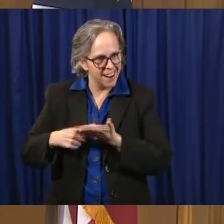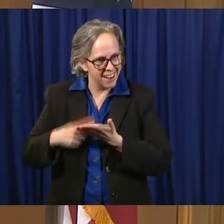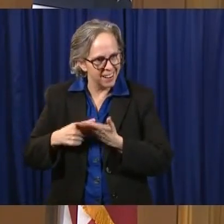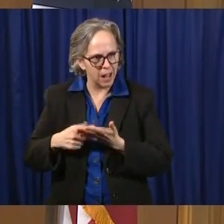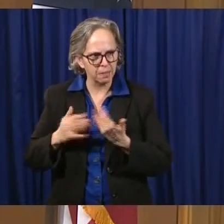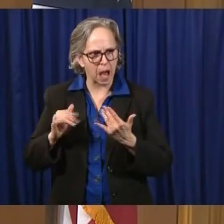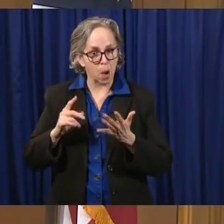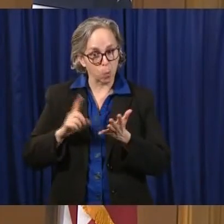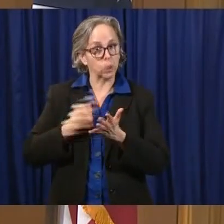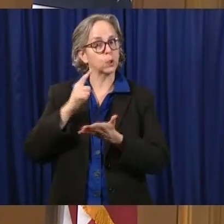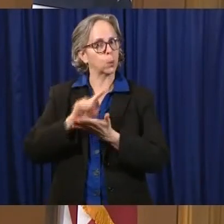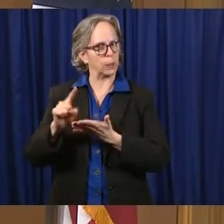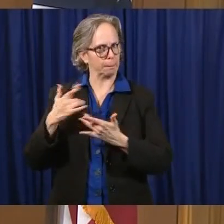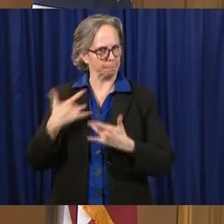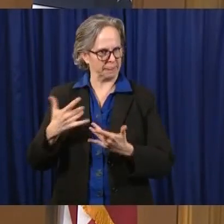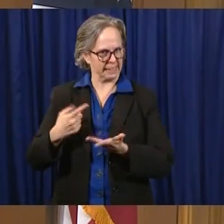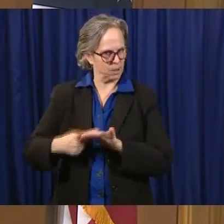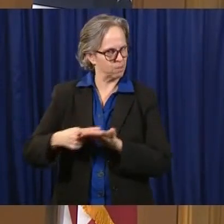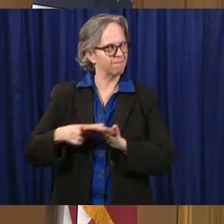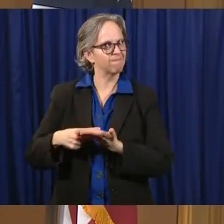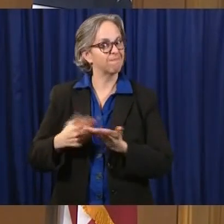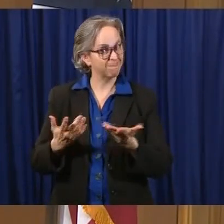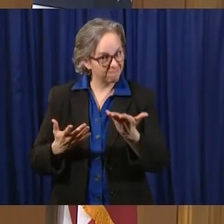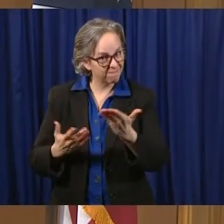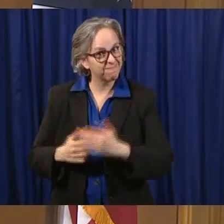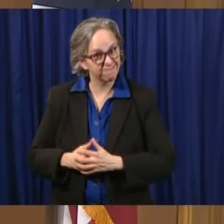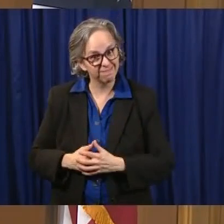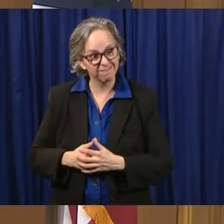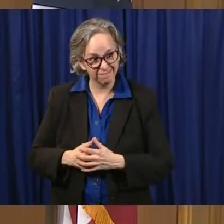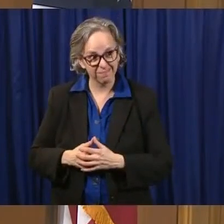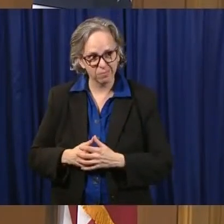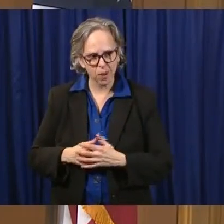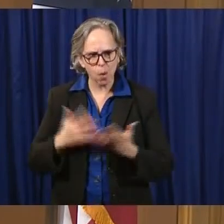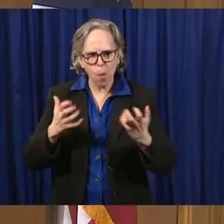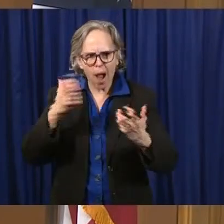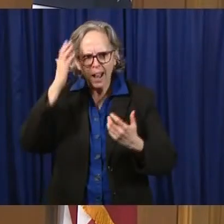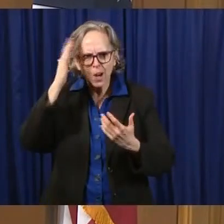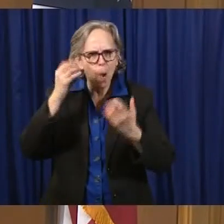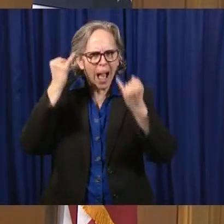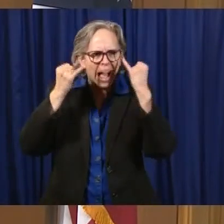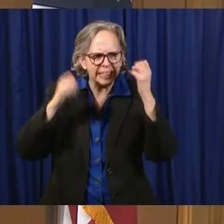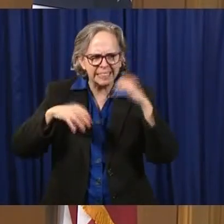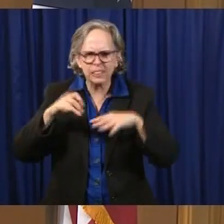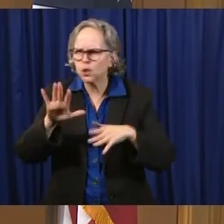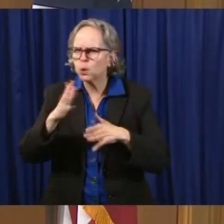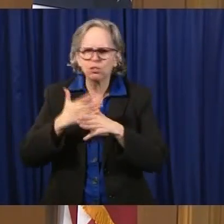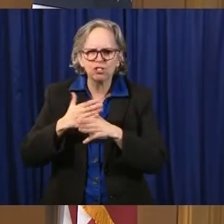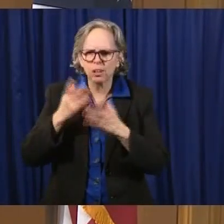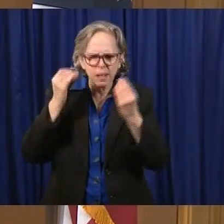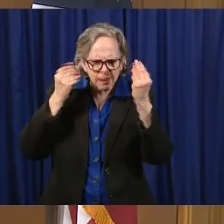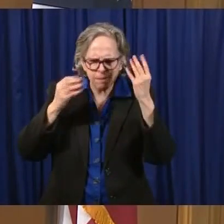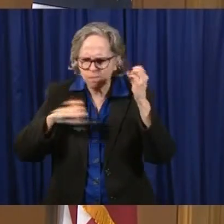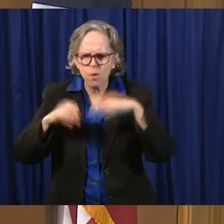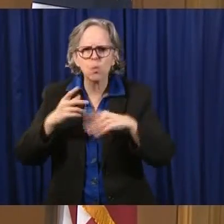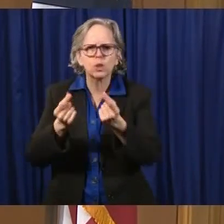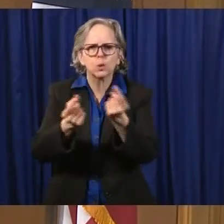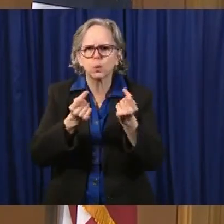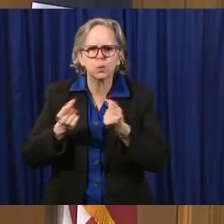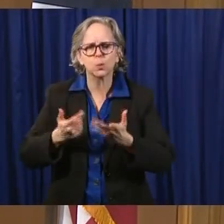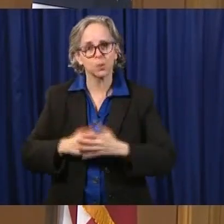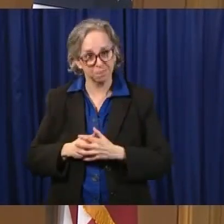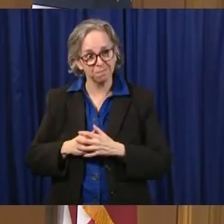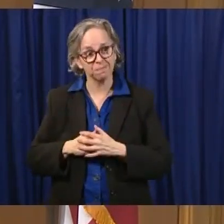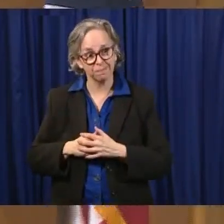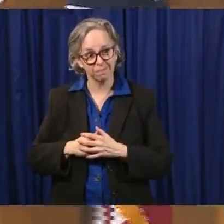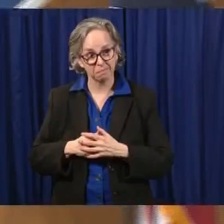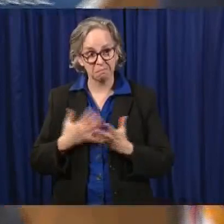week. So we're always looking for good ideas, and we're always looking how to share information. I could add